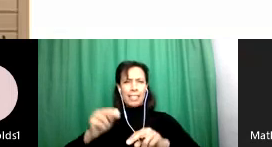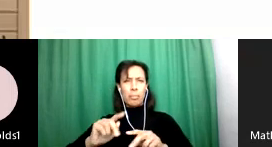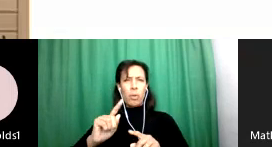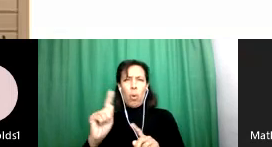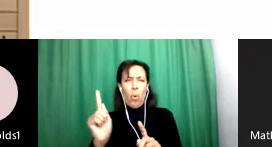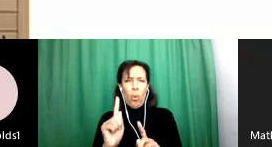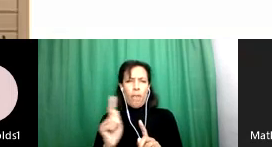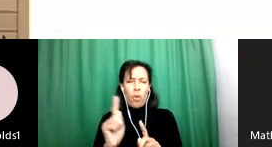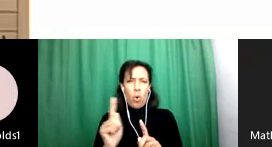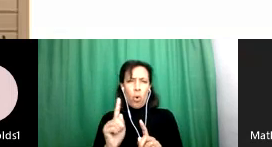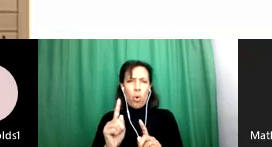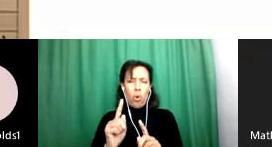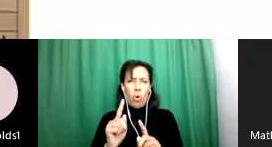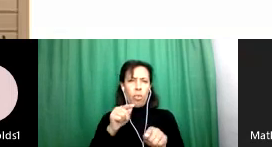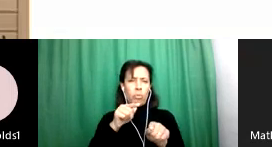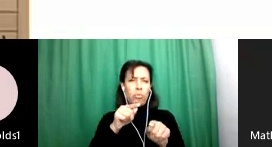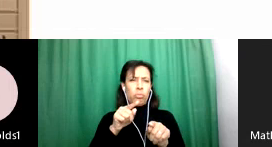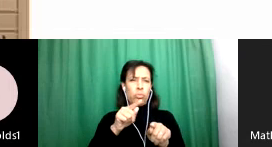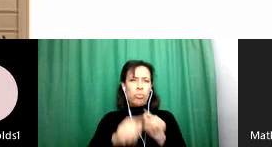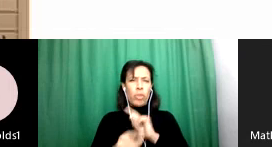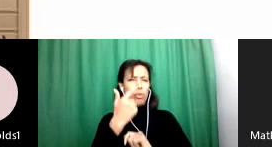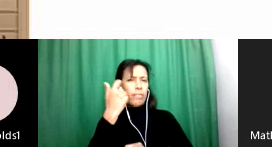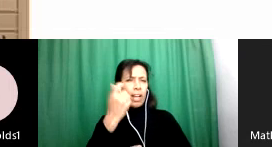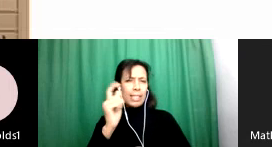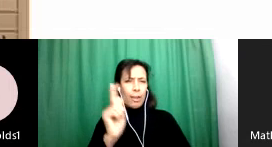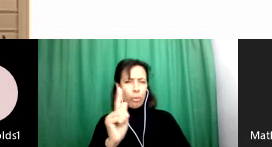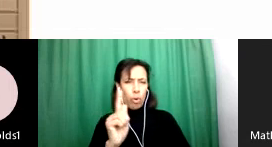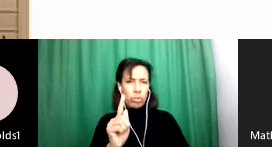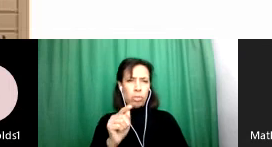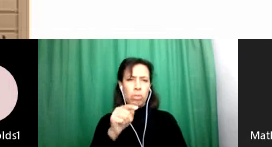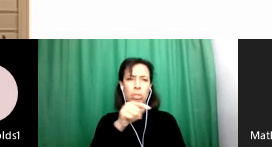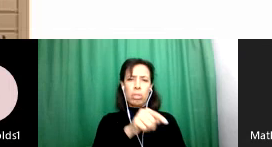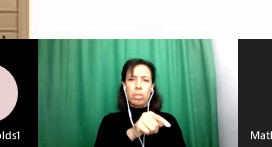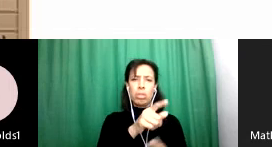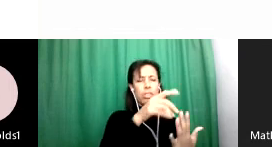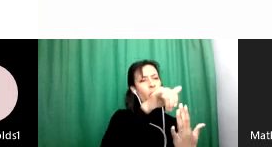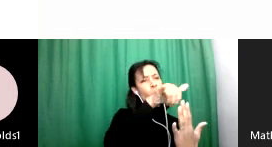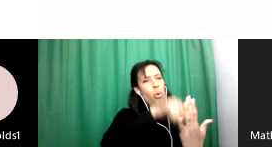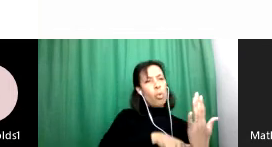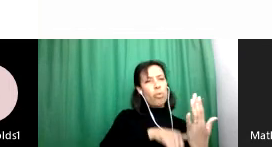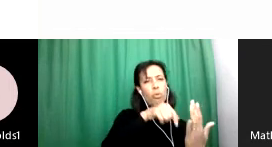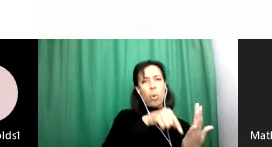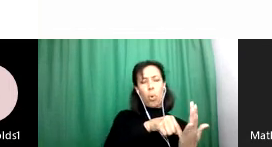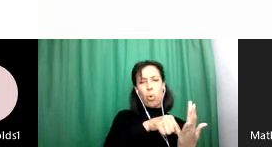And then because this is a report on a summative test, it is unlikely that